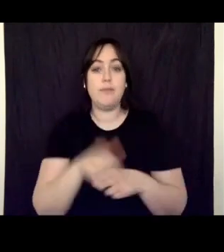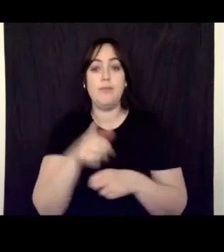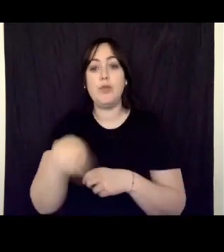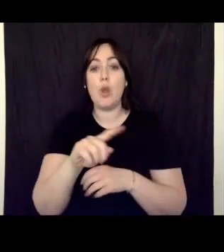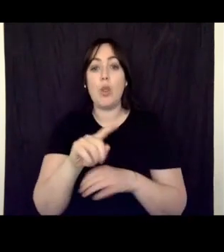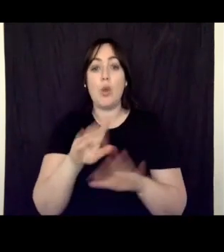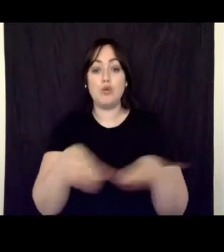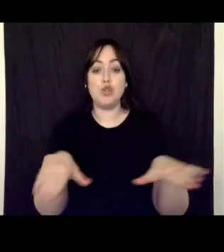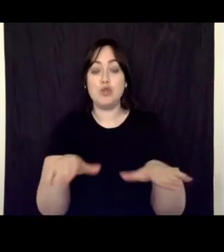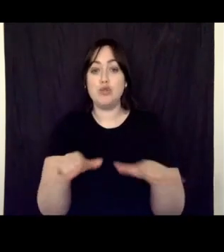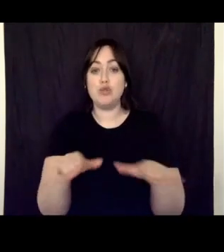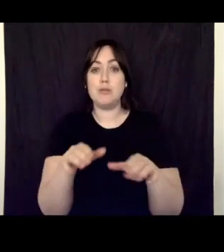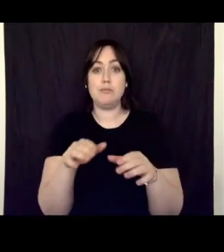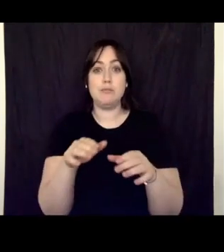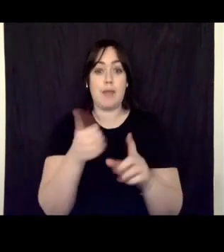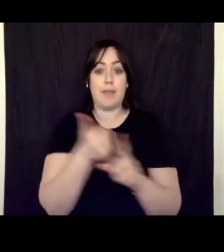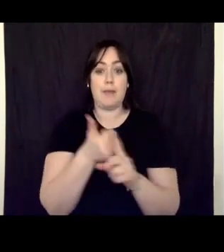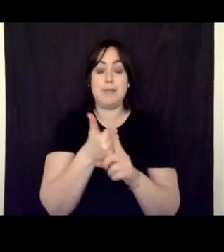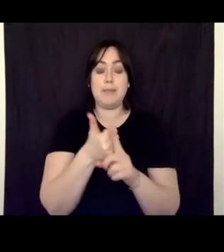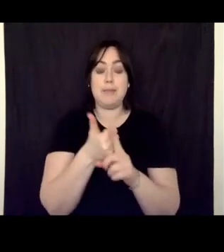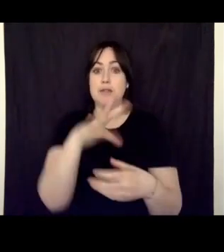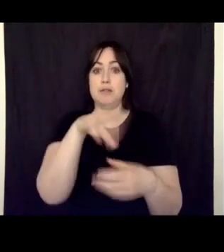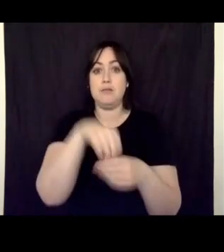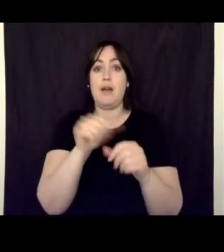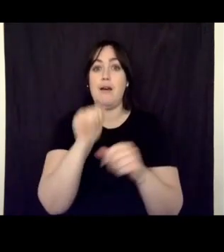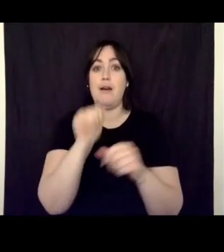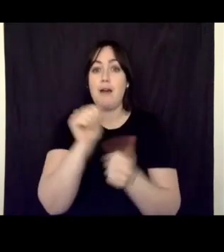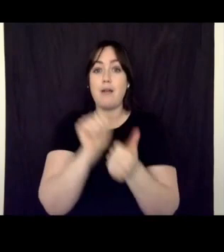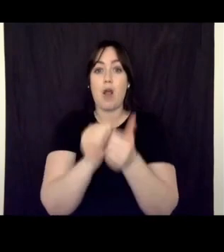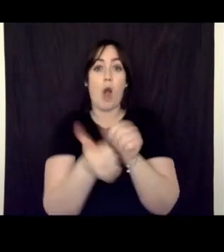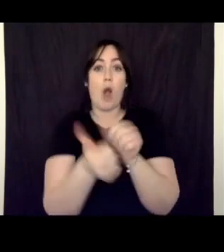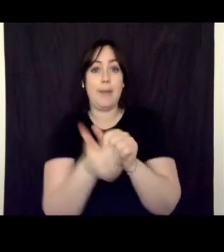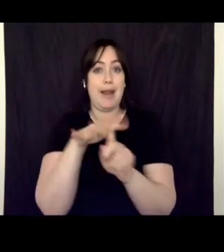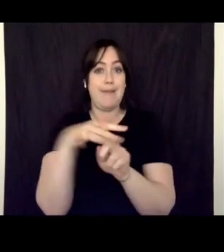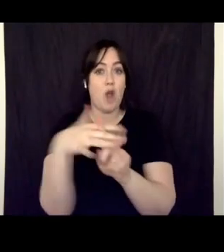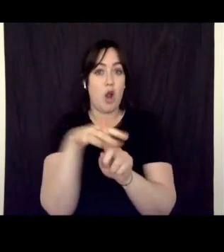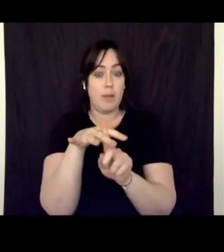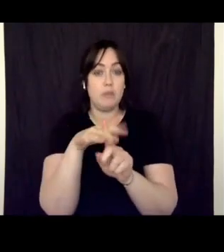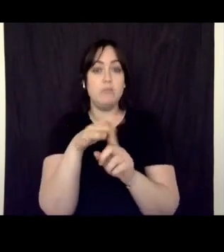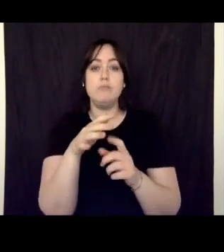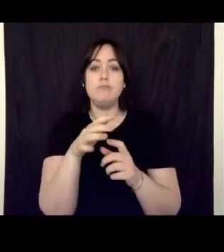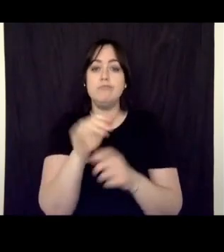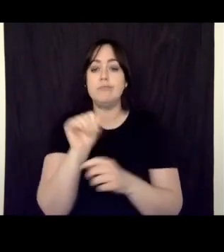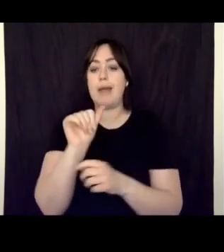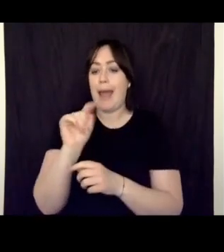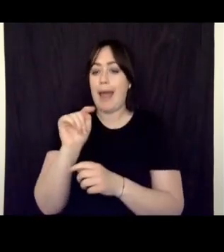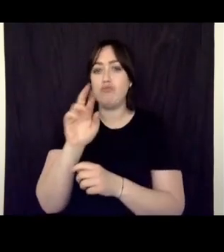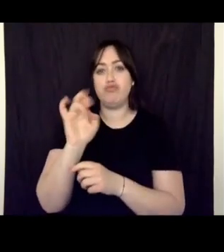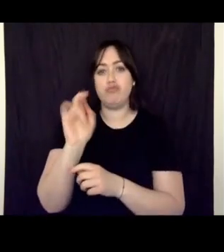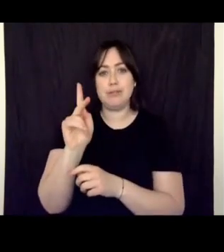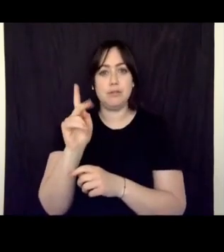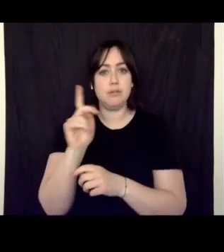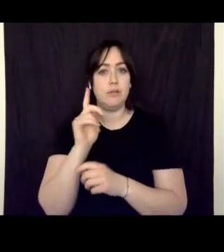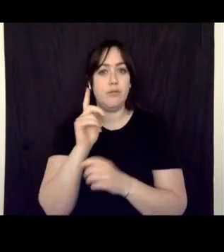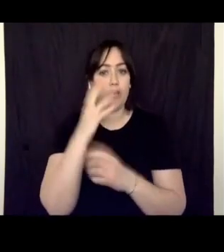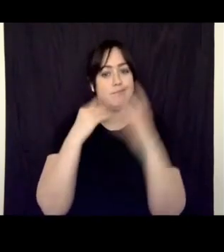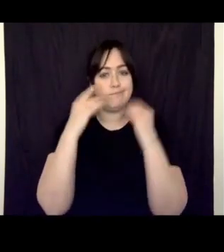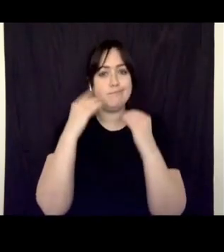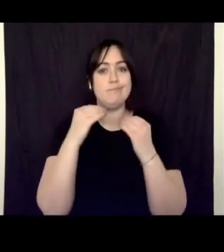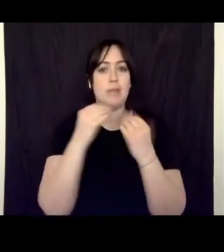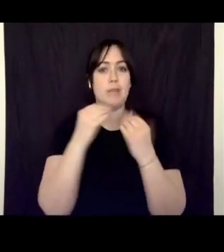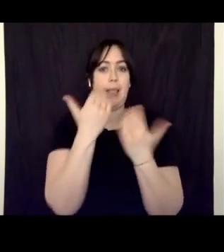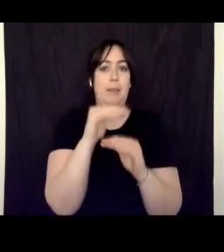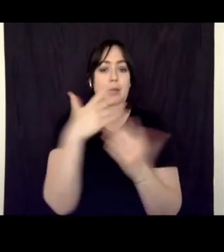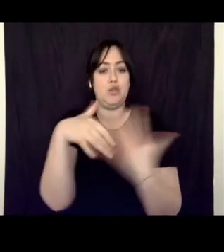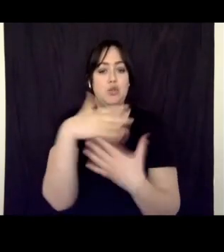unaccommodating environment are at risk of experiencing limited social participation. So we use very